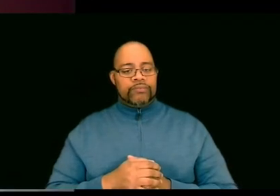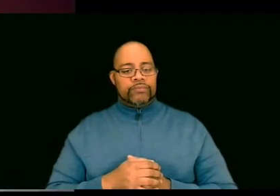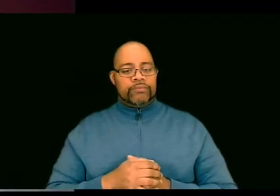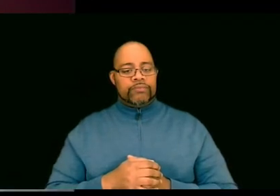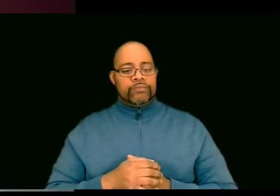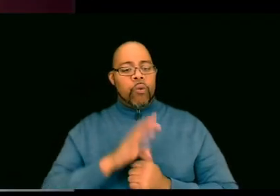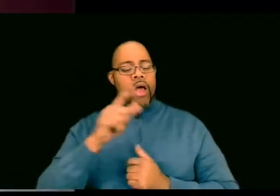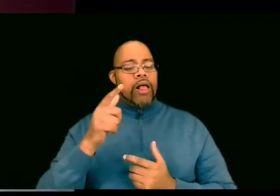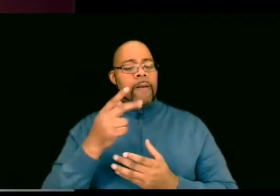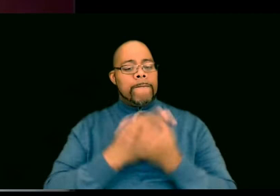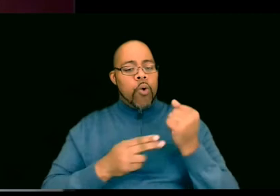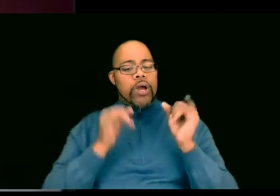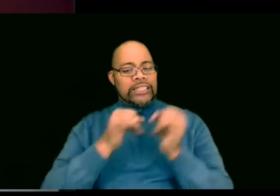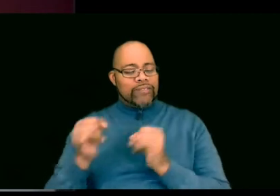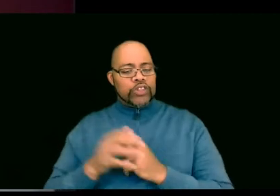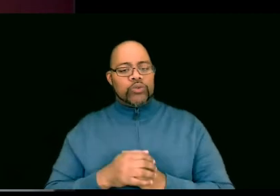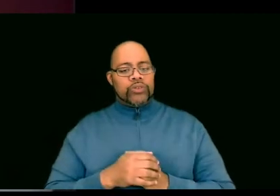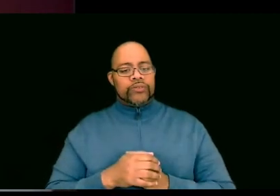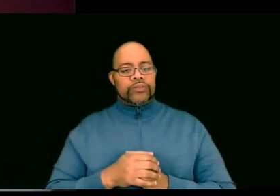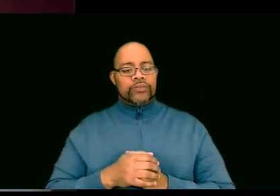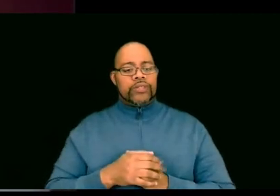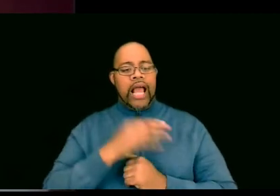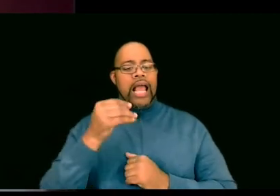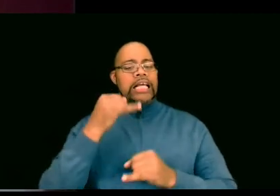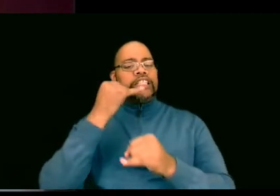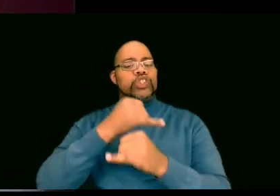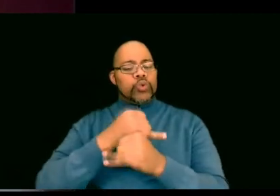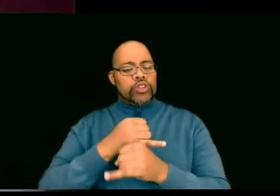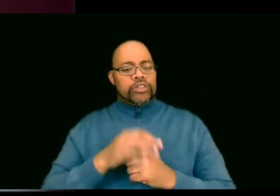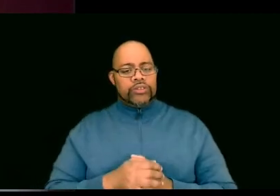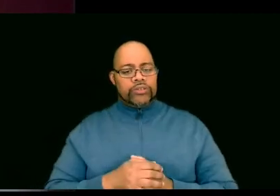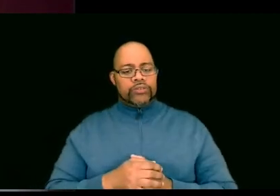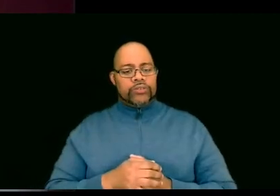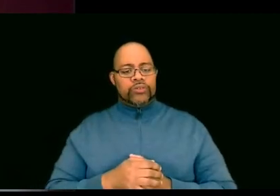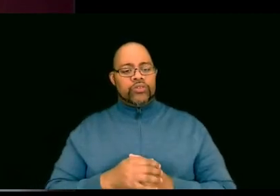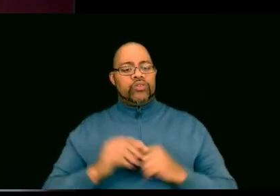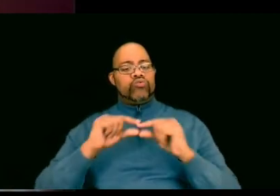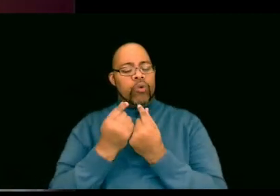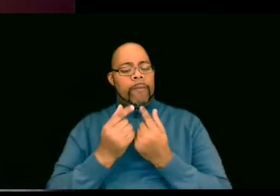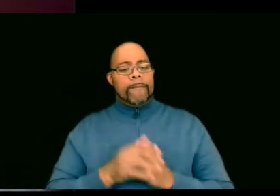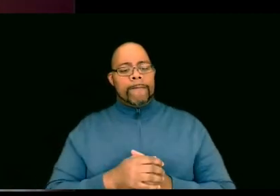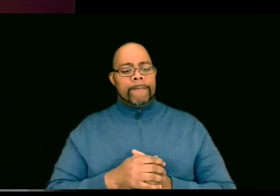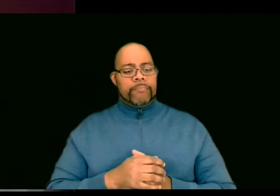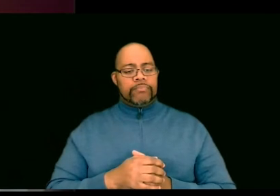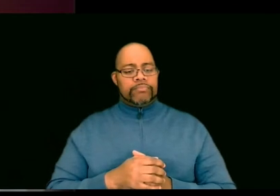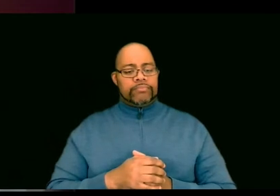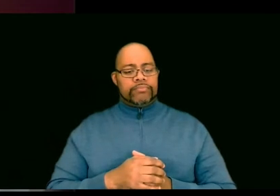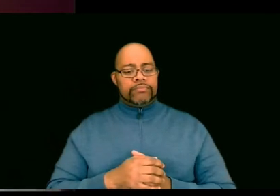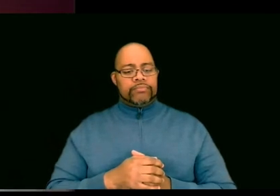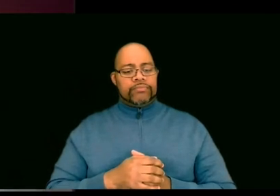Well, they're both individual and there are institutional or group